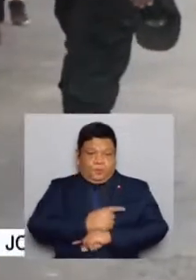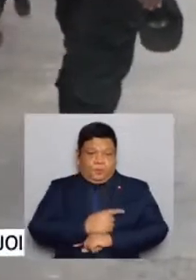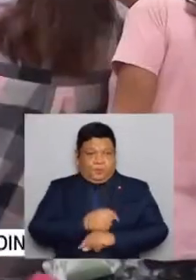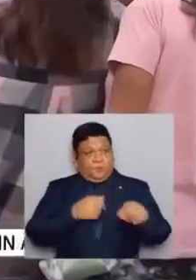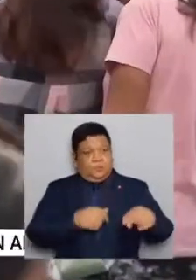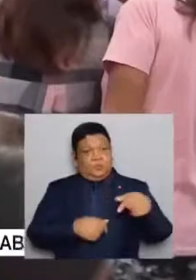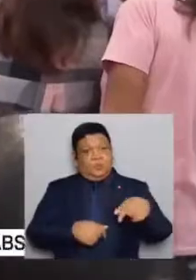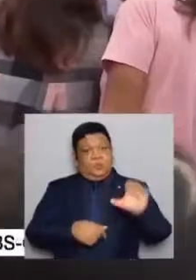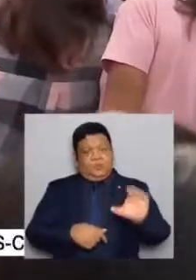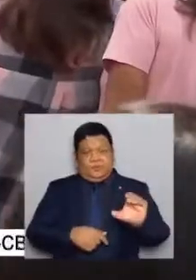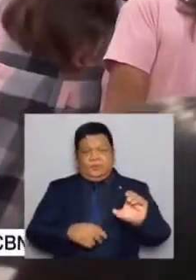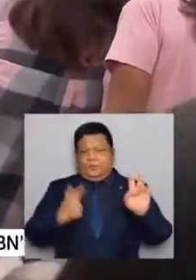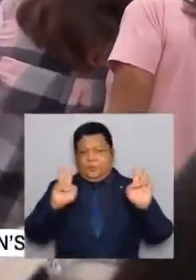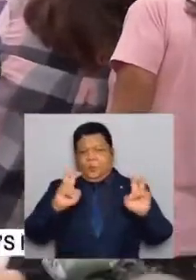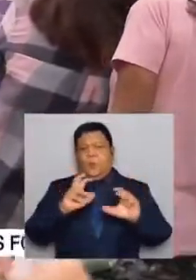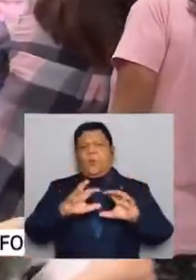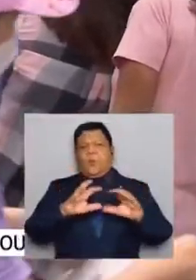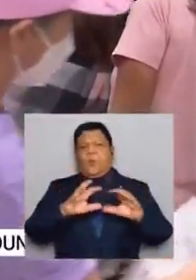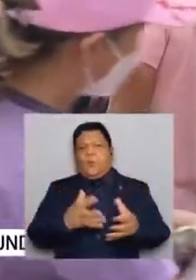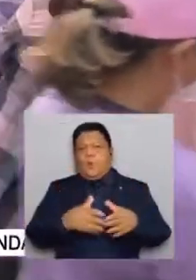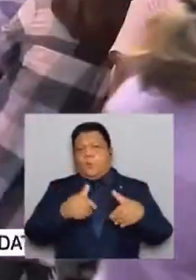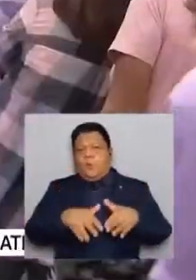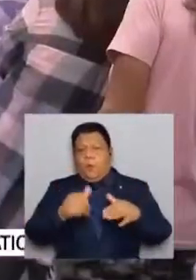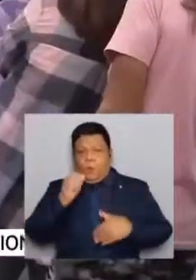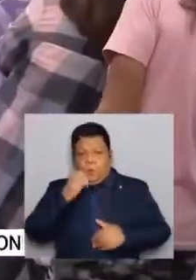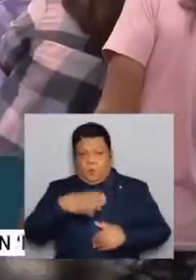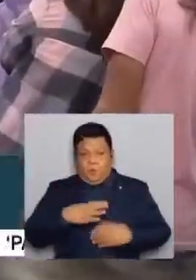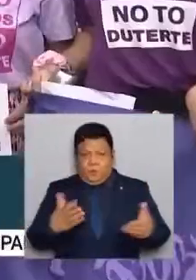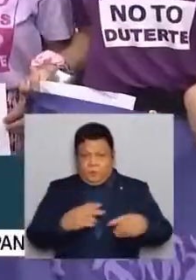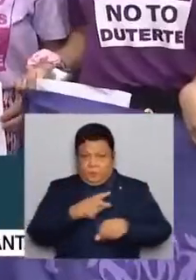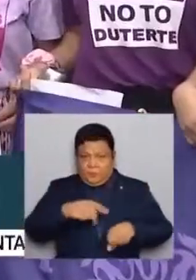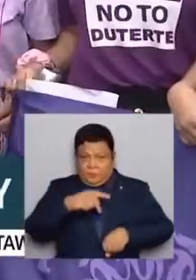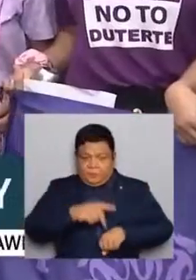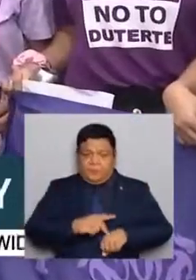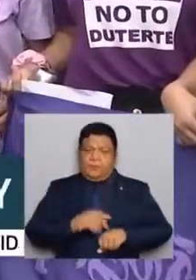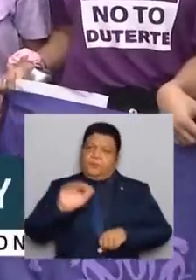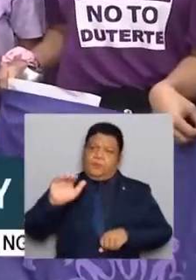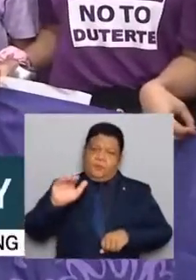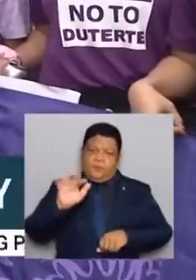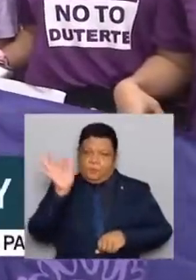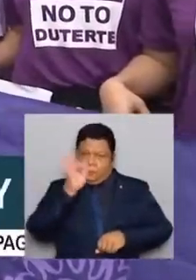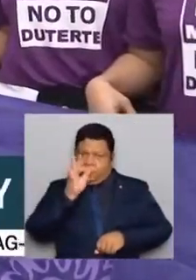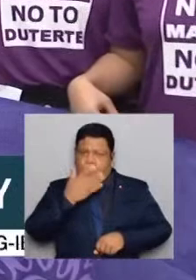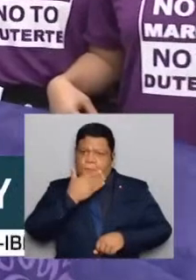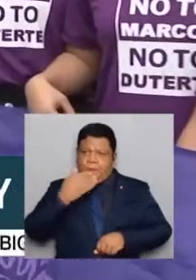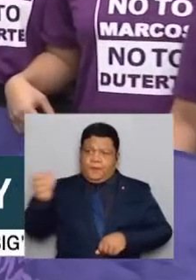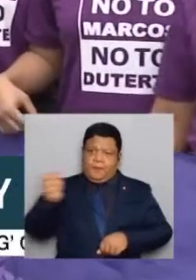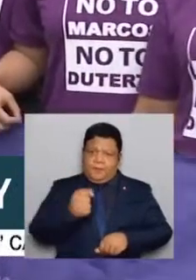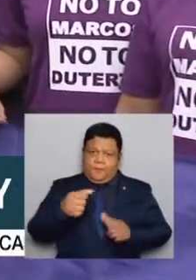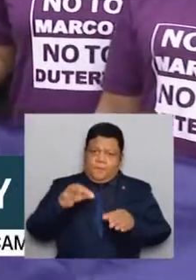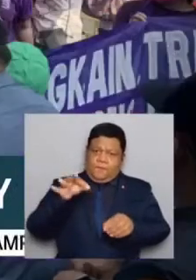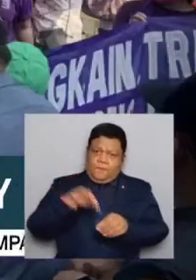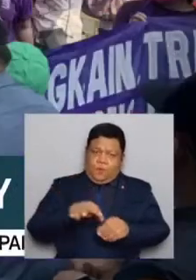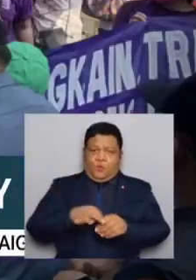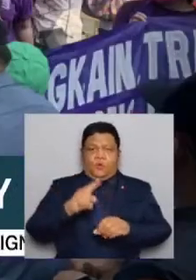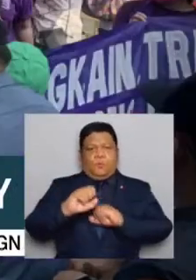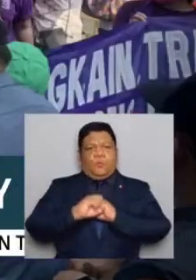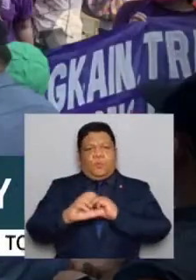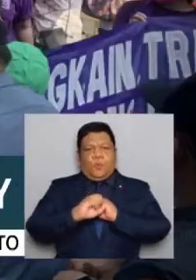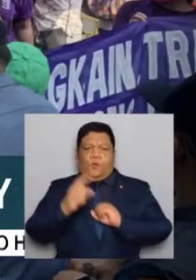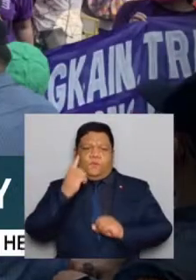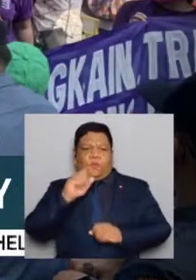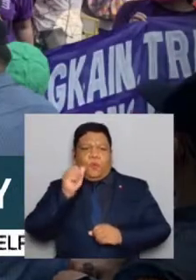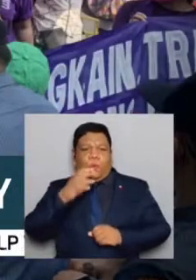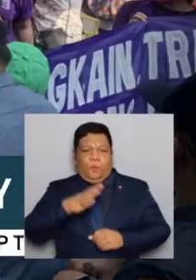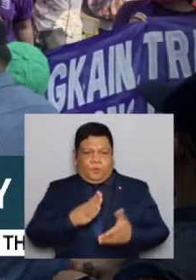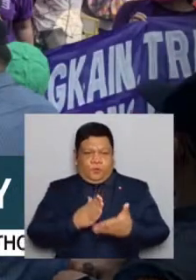World March of Women held a rally calling on Filipinos to vote for leaders that will promote women's rights. In Manila, dozens marched